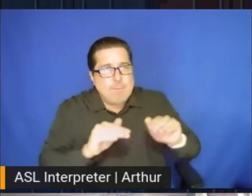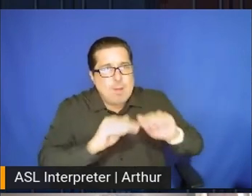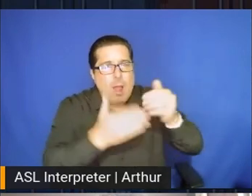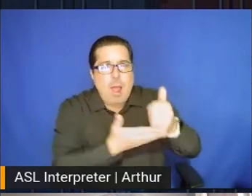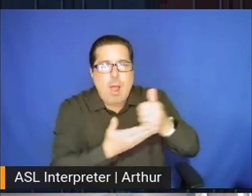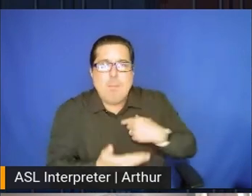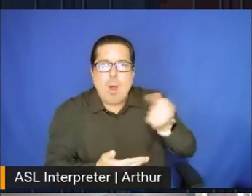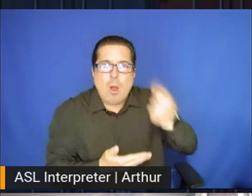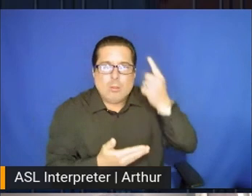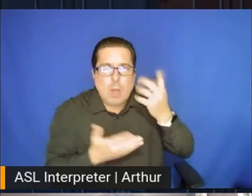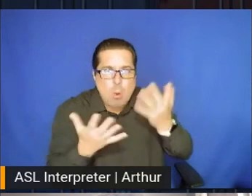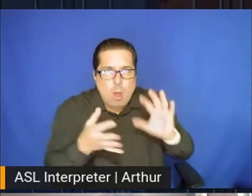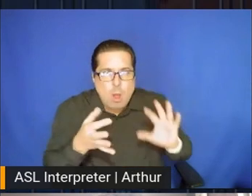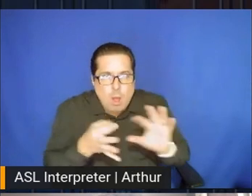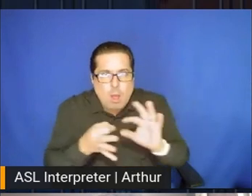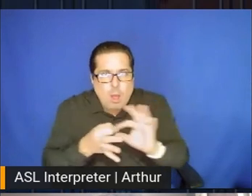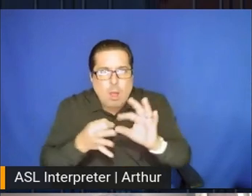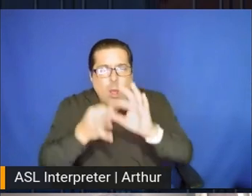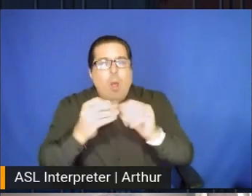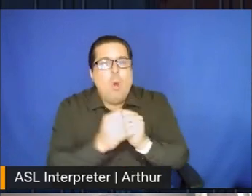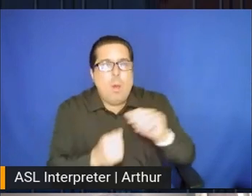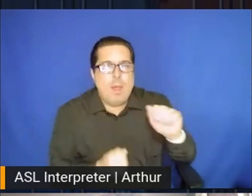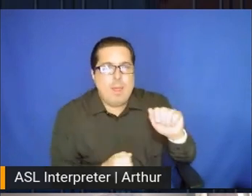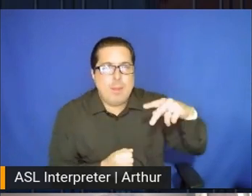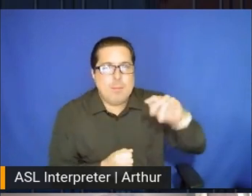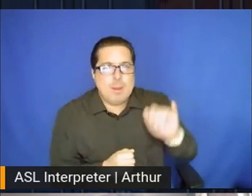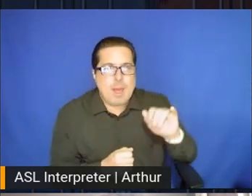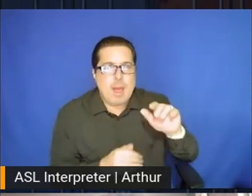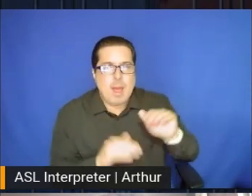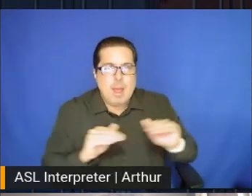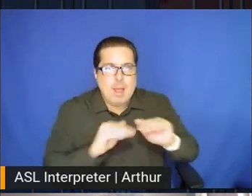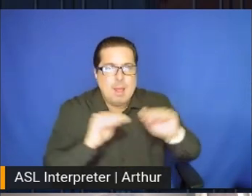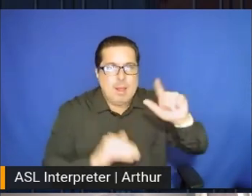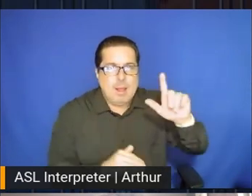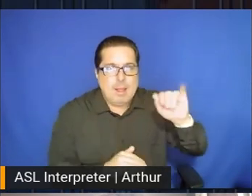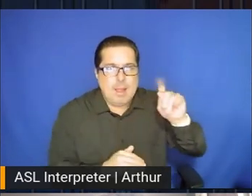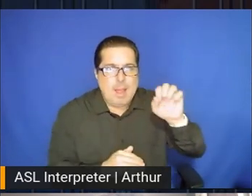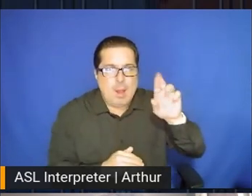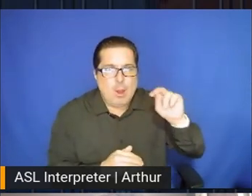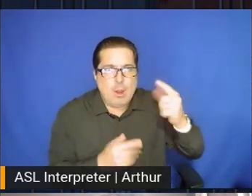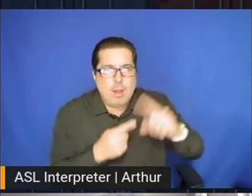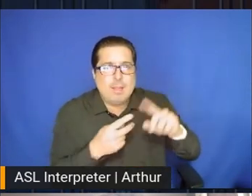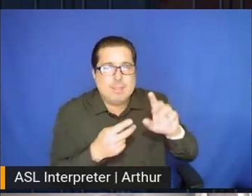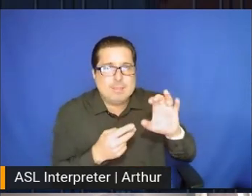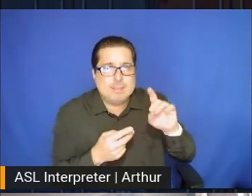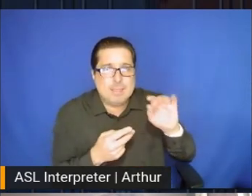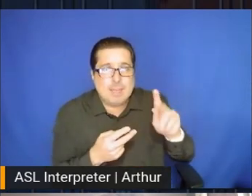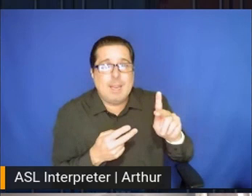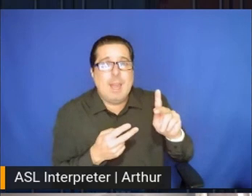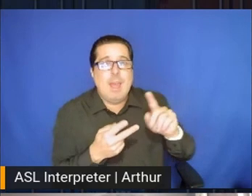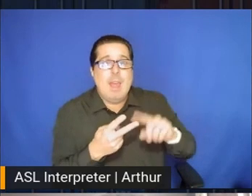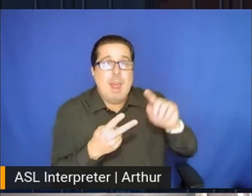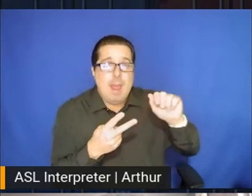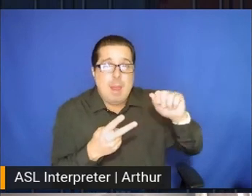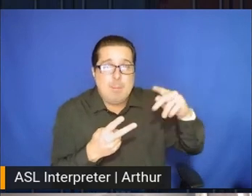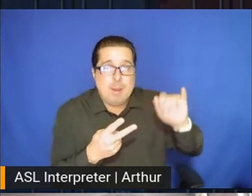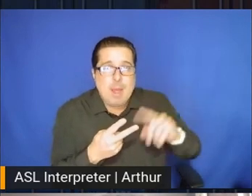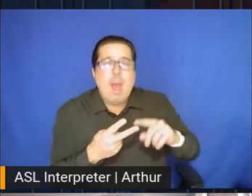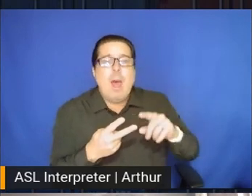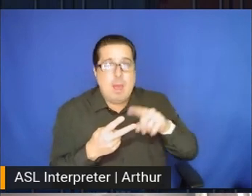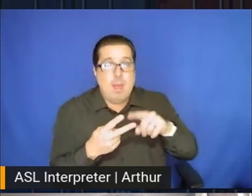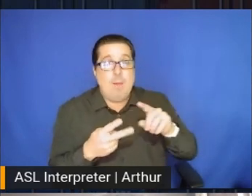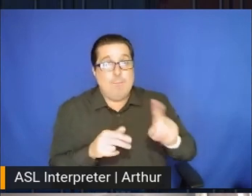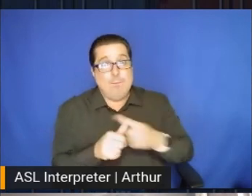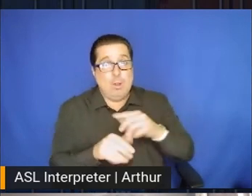software engineering practices like API layering. So CDK8's API consists of various levels. The first level, the